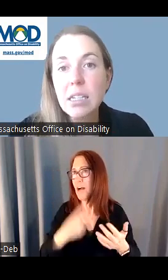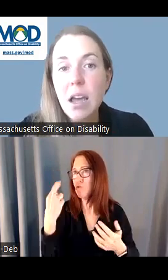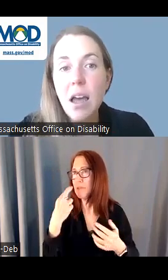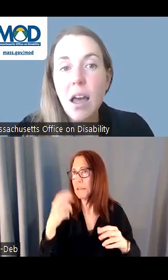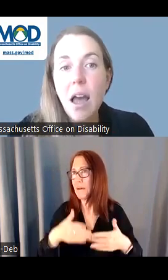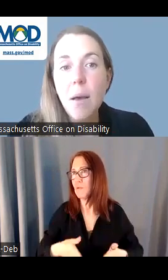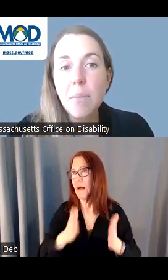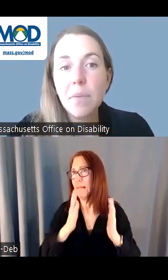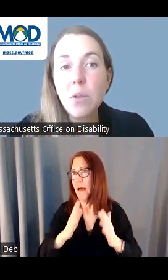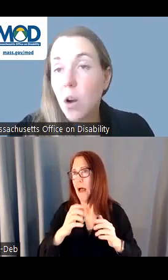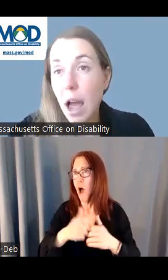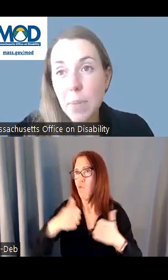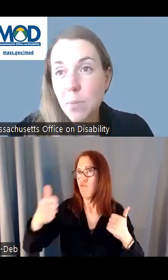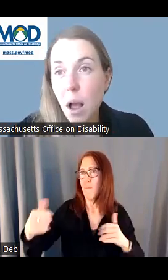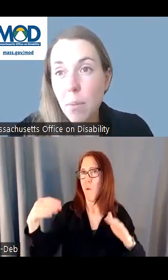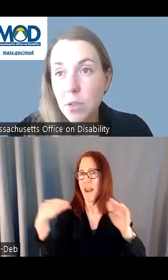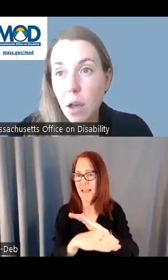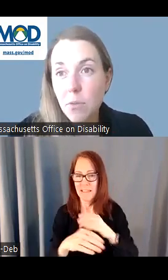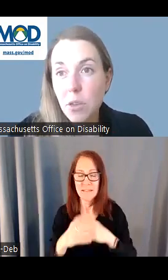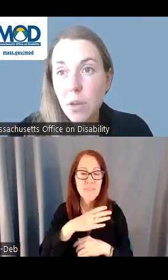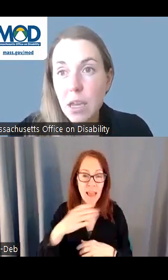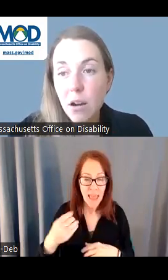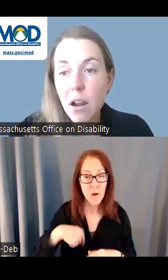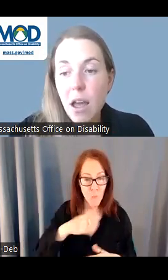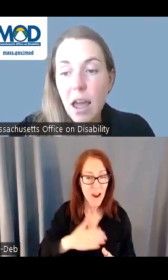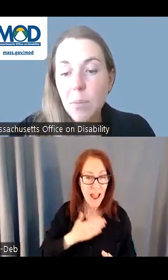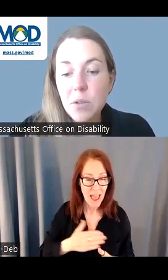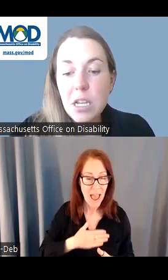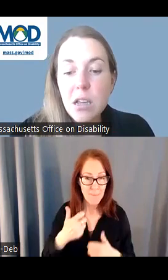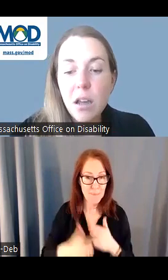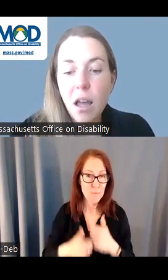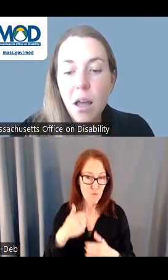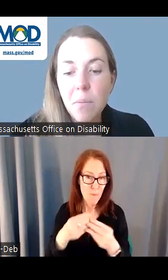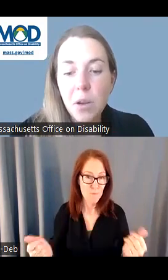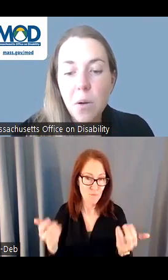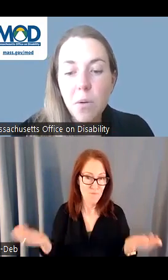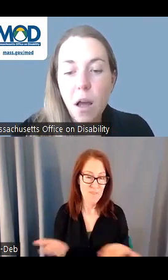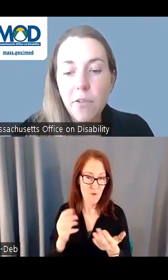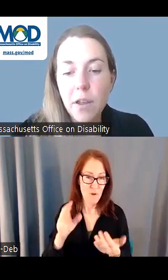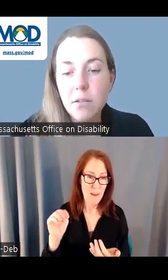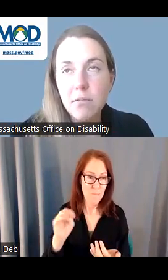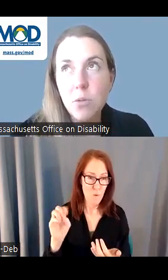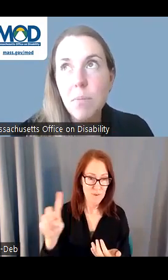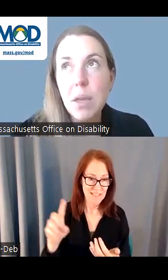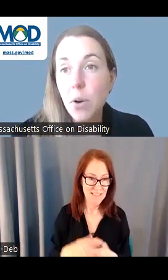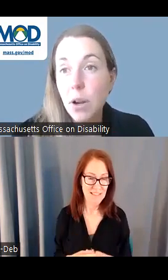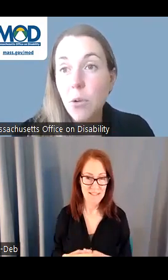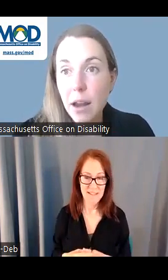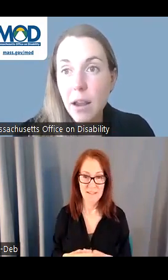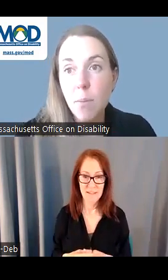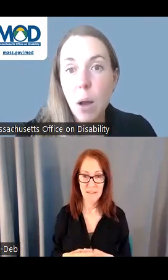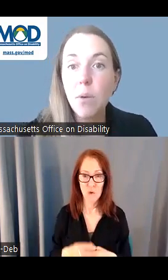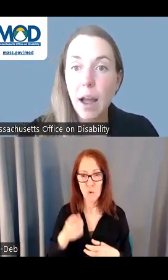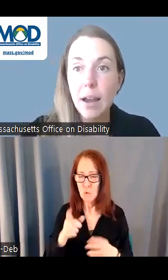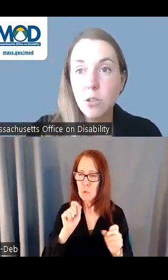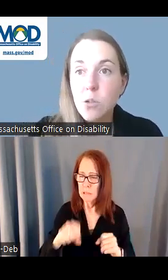access. And we're happy to problem solve with you here at MOD. Often you can be pretty